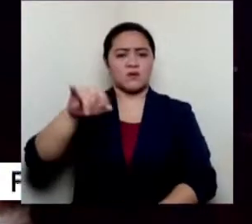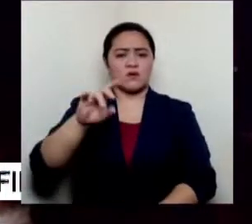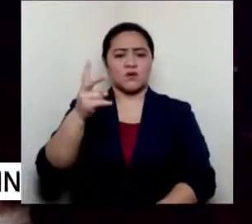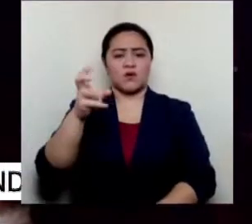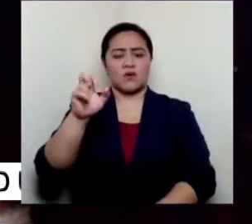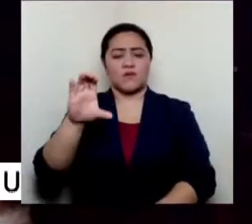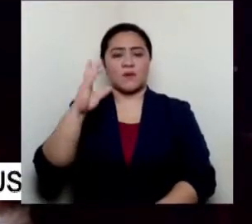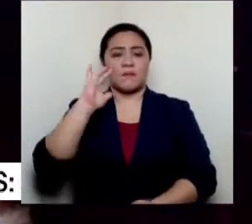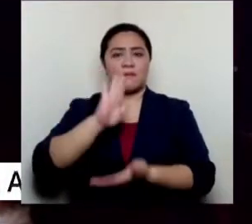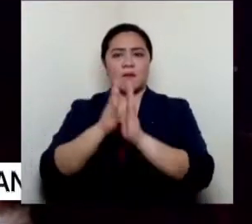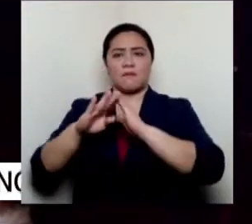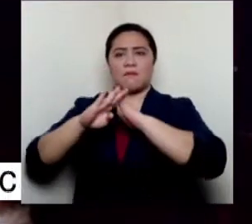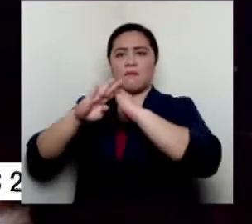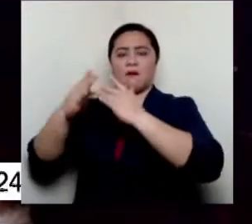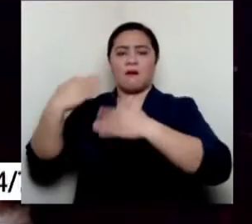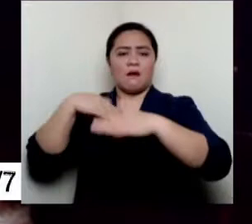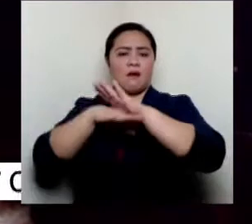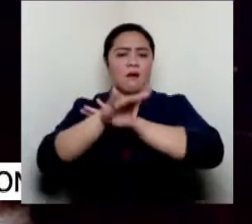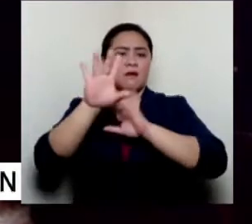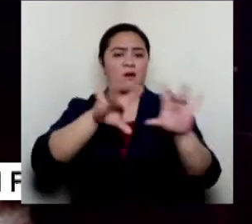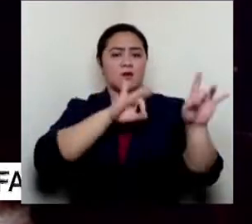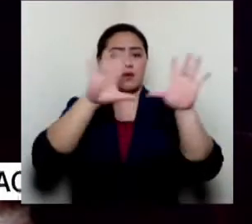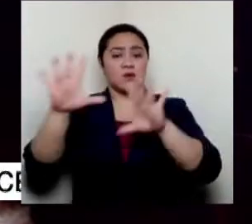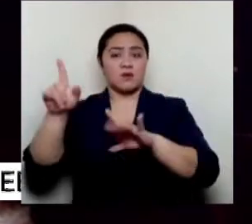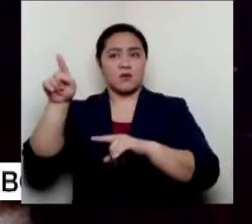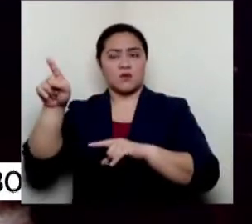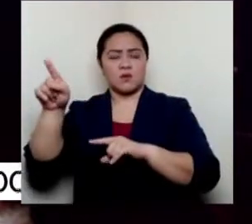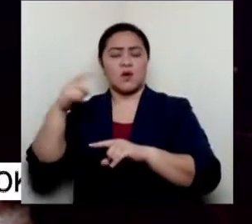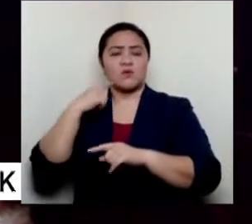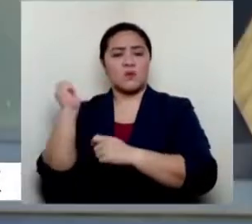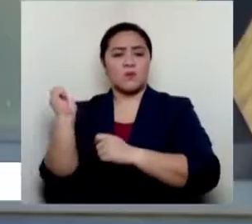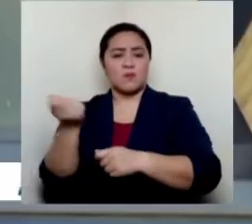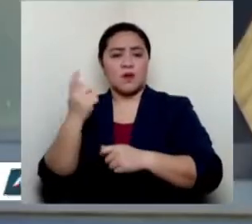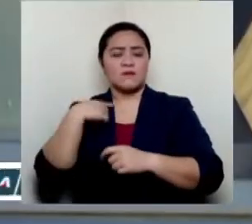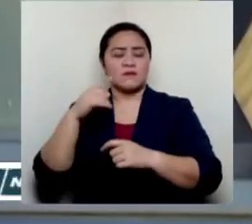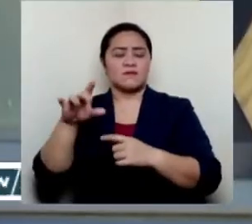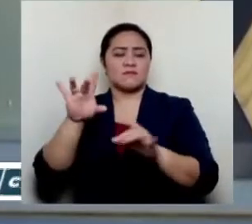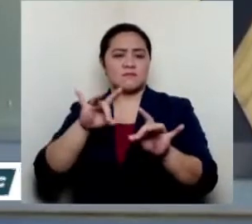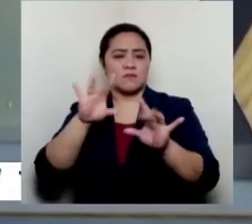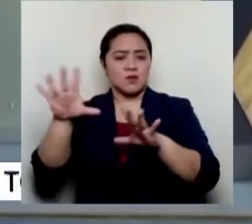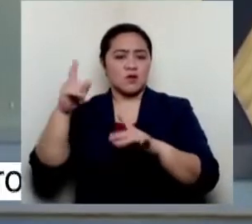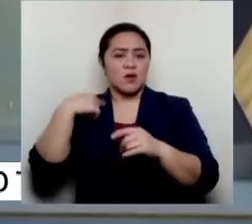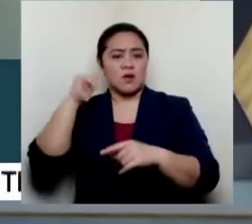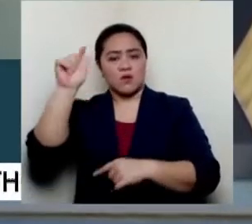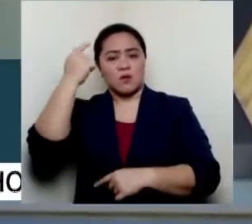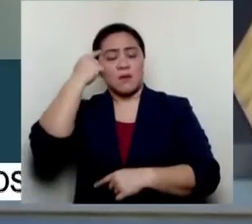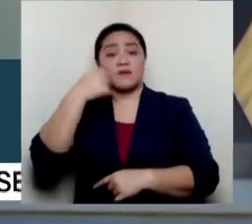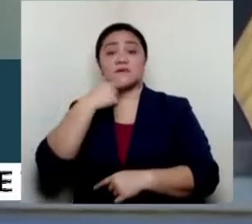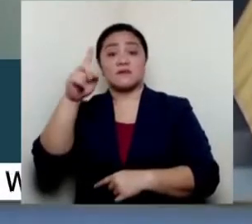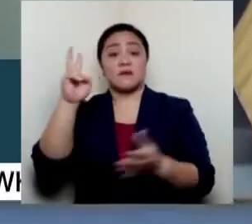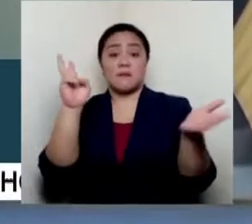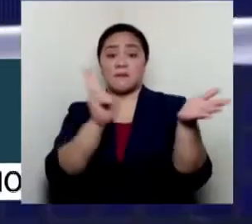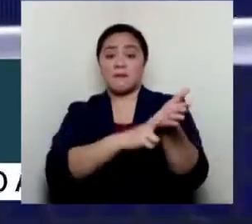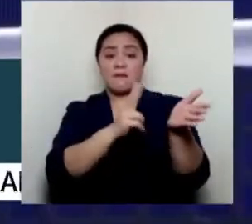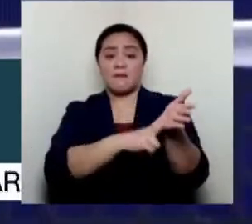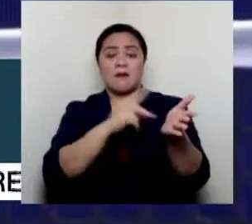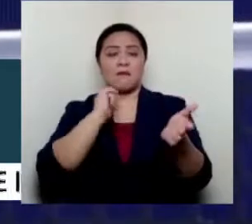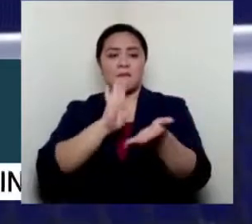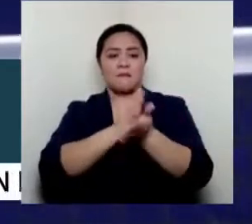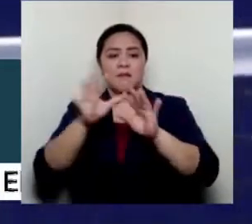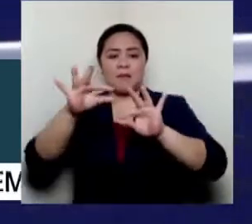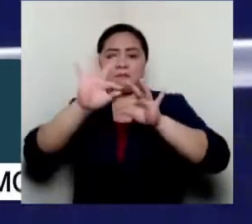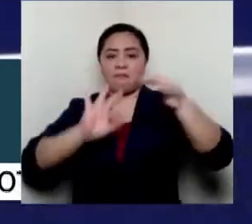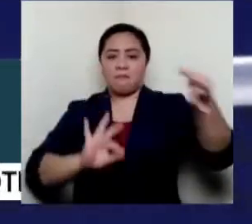been denied entry into Australia. The tennis star was issued a letter by the Australian government saying his visa had been